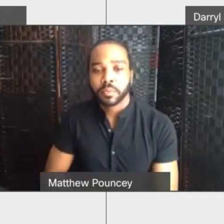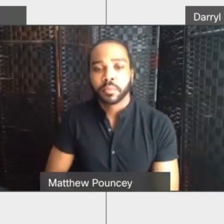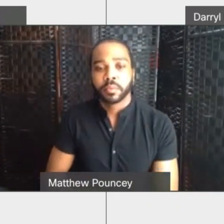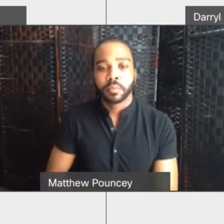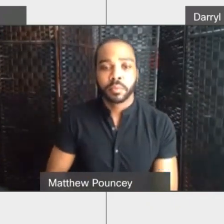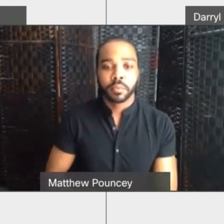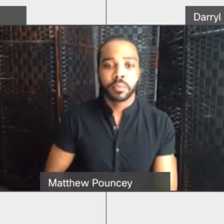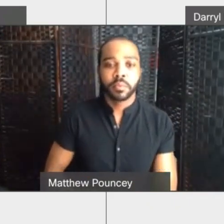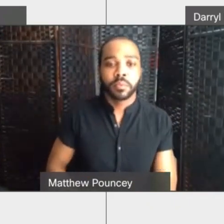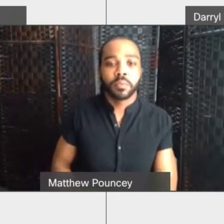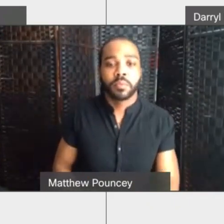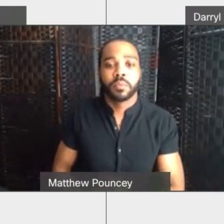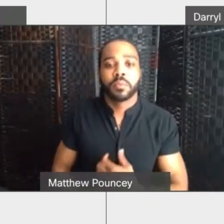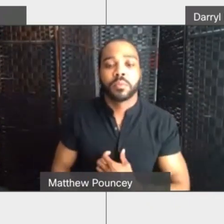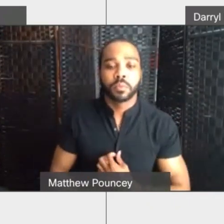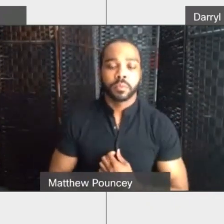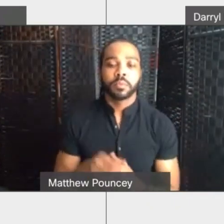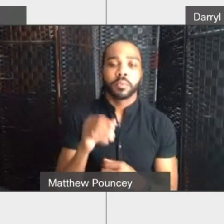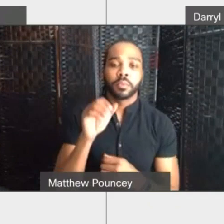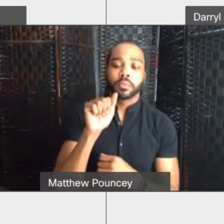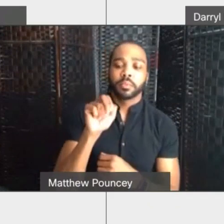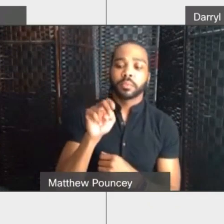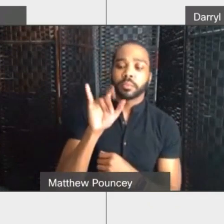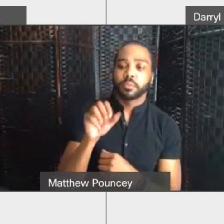If I could ask 2 clarifying questions.